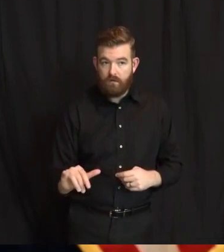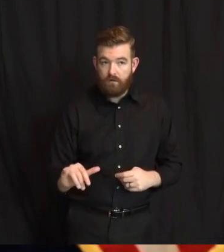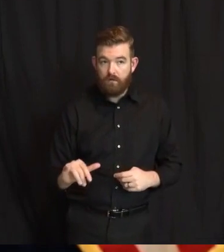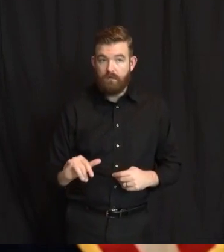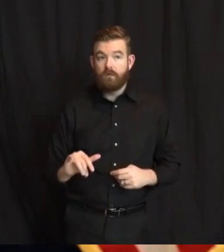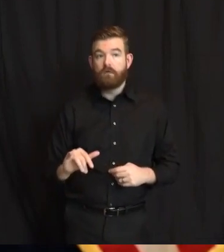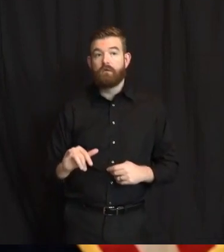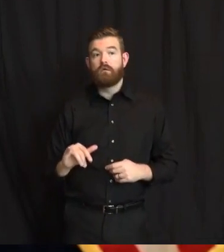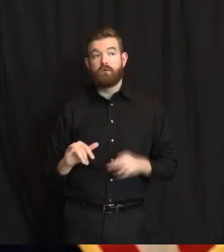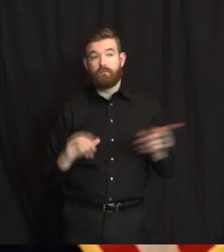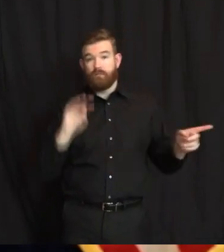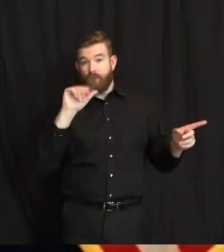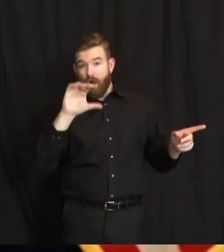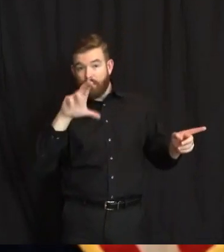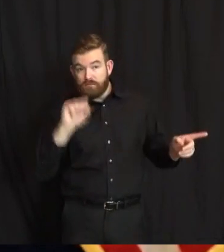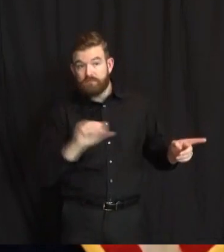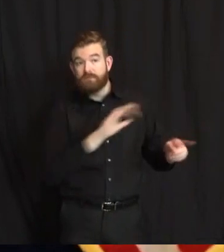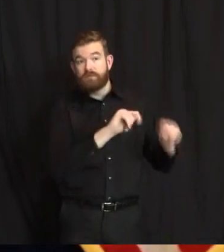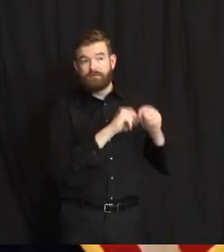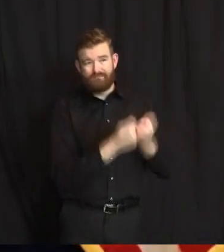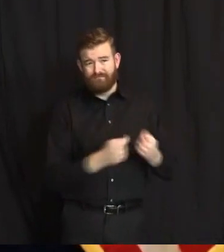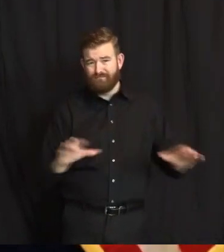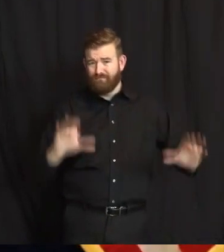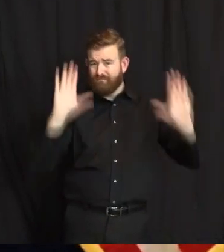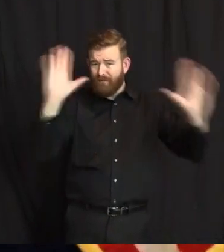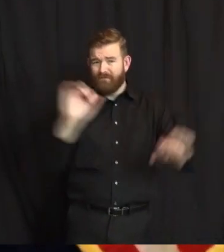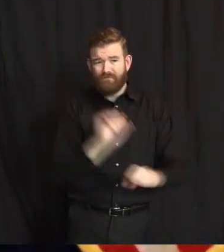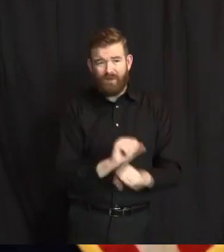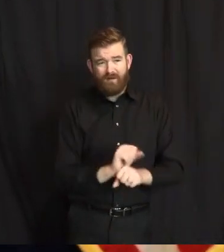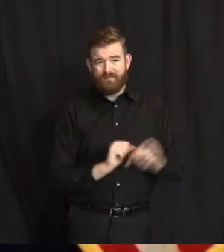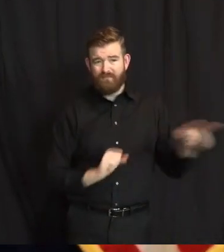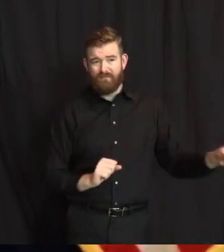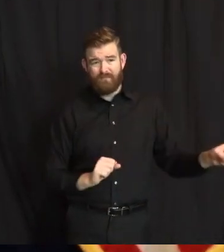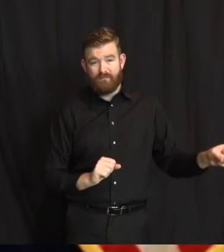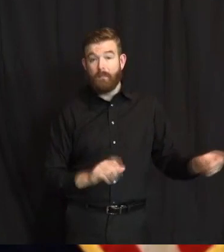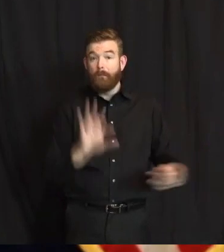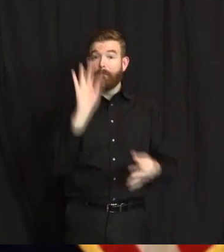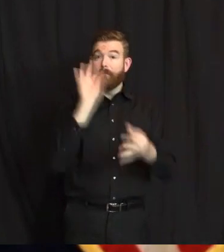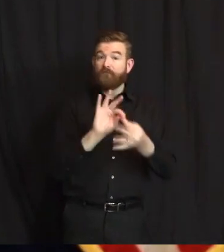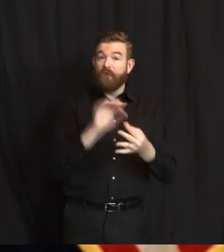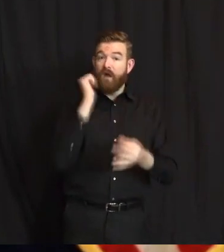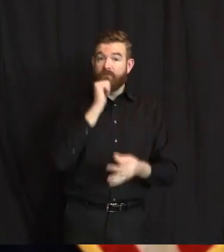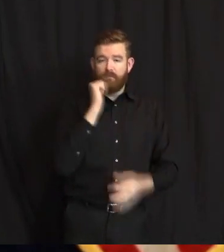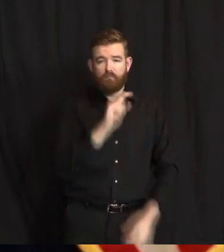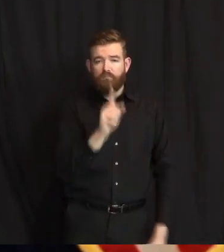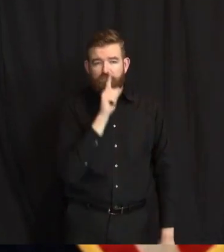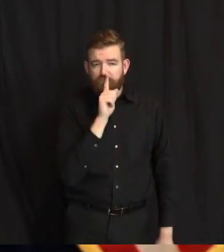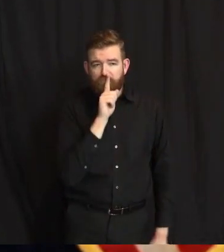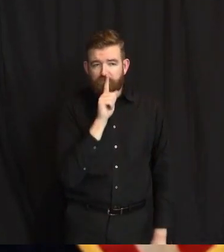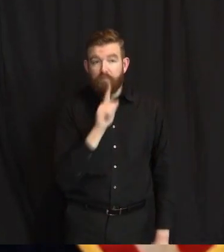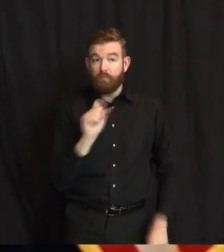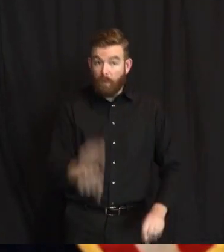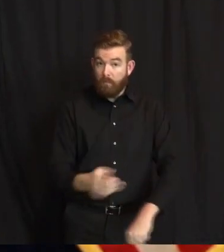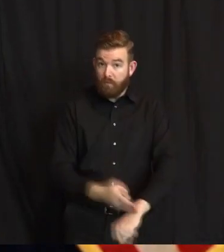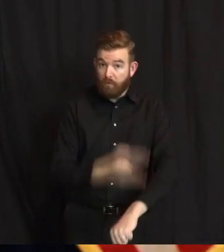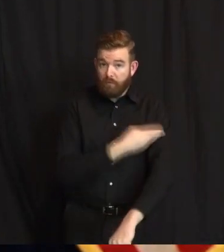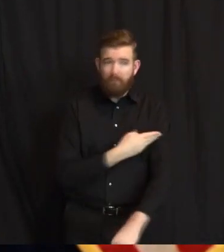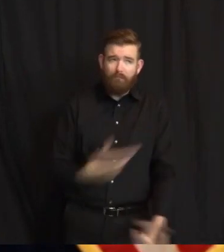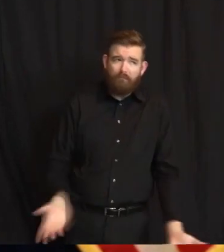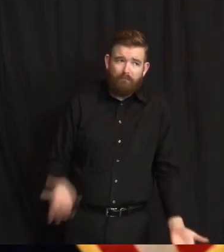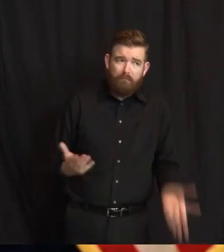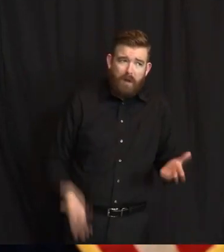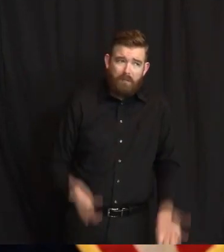absolute scale, an extraordinary job. That doesn't mean that we all bat 1,000 every day. It doesn't mean that we can't do better. And it doesn't mean that